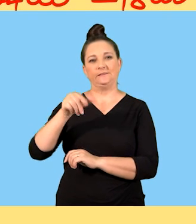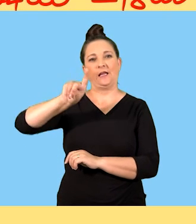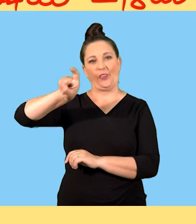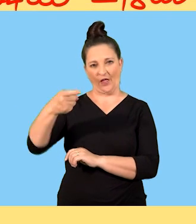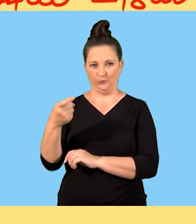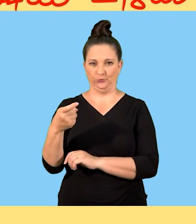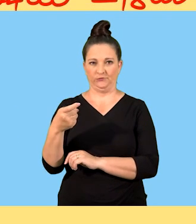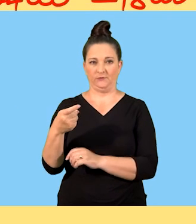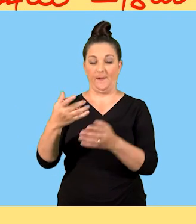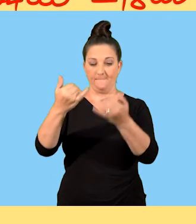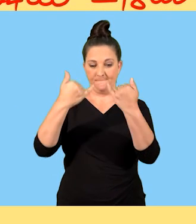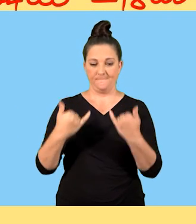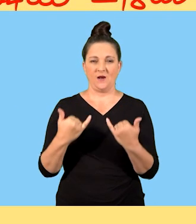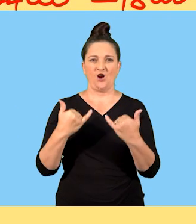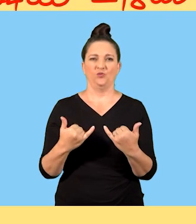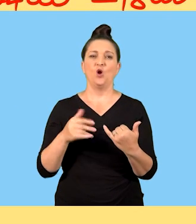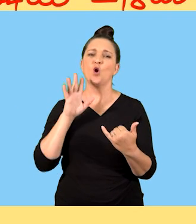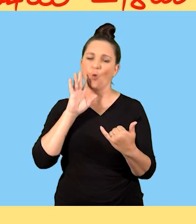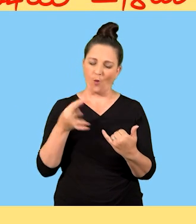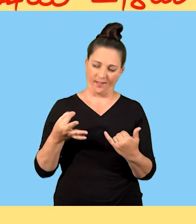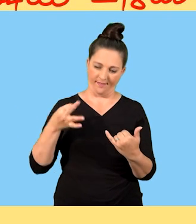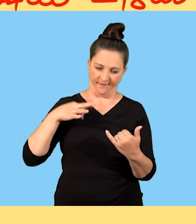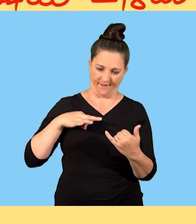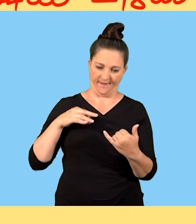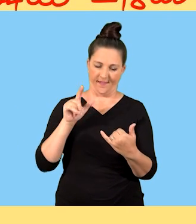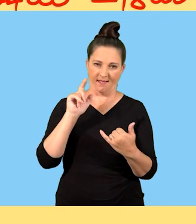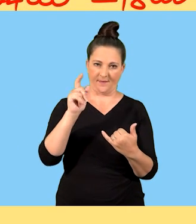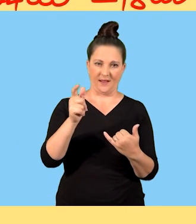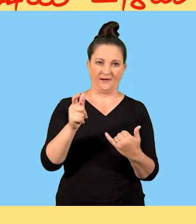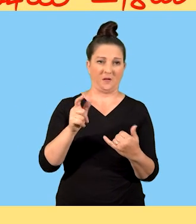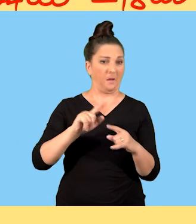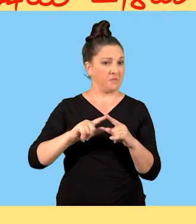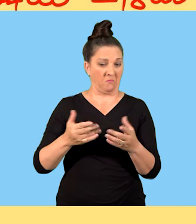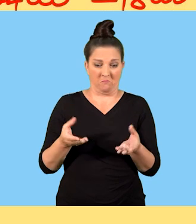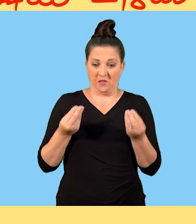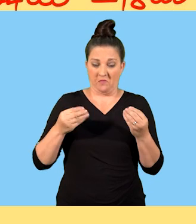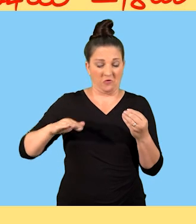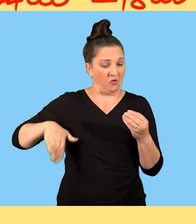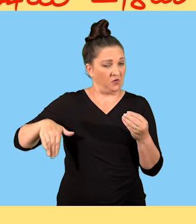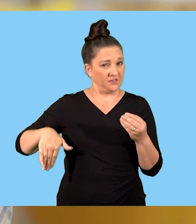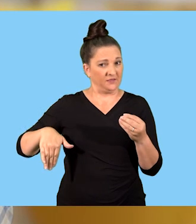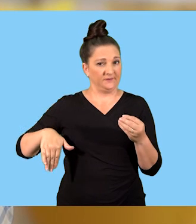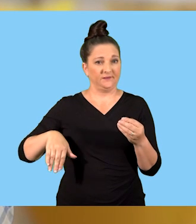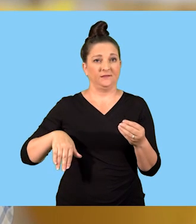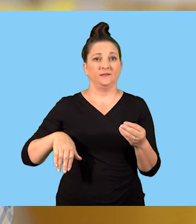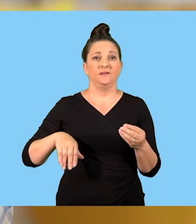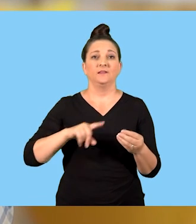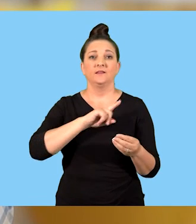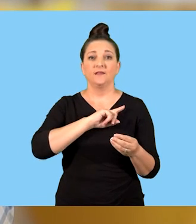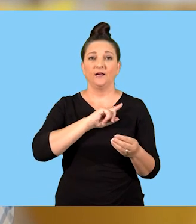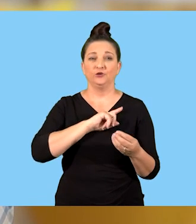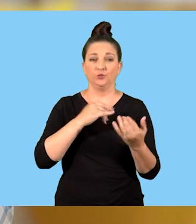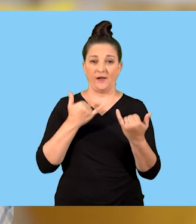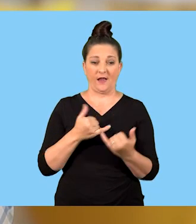We therefore come here and we consider that amount to be accrued income. Income that we have not yet received. So